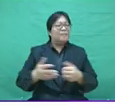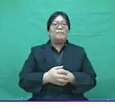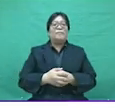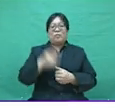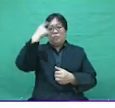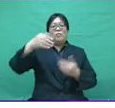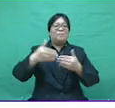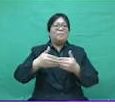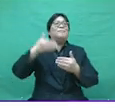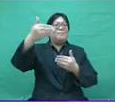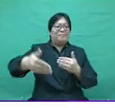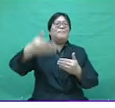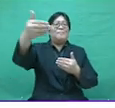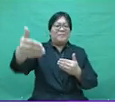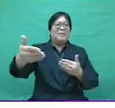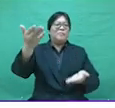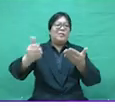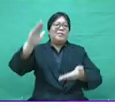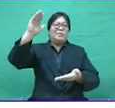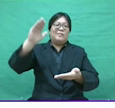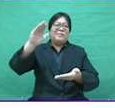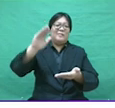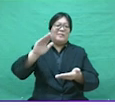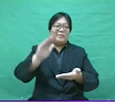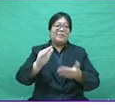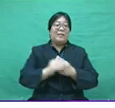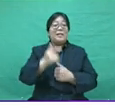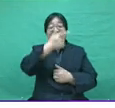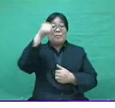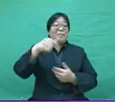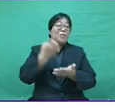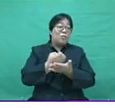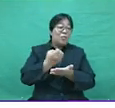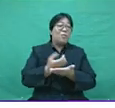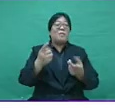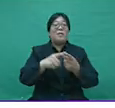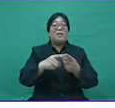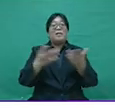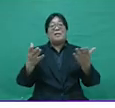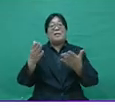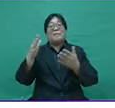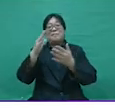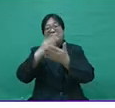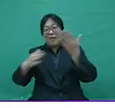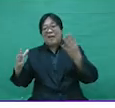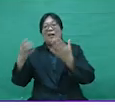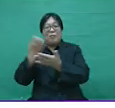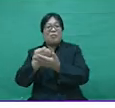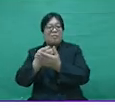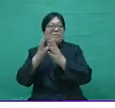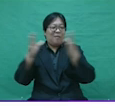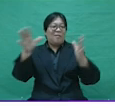be for the next time reduced, because the economy or big parts of the